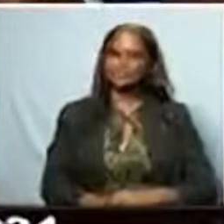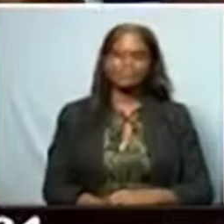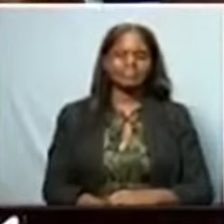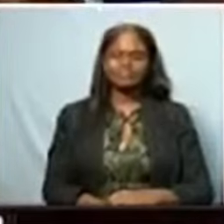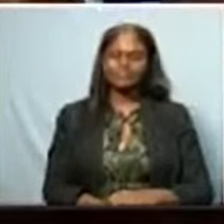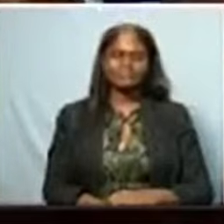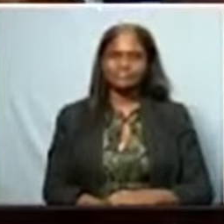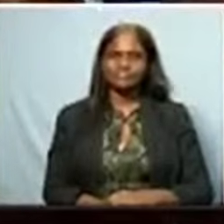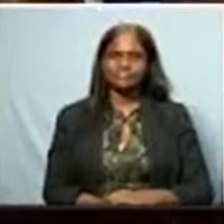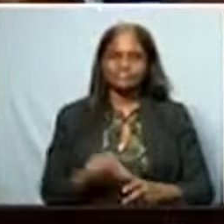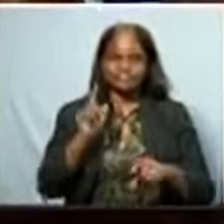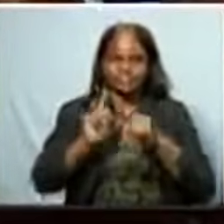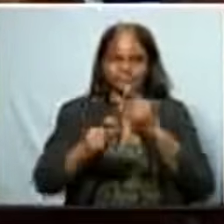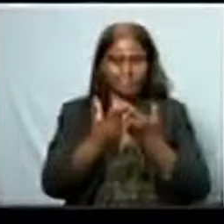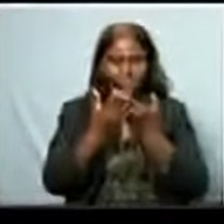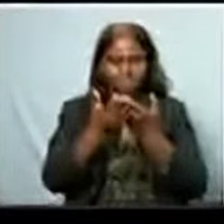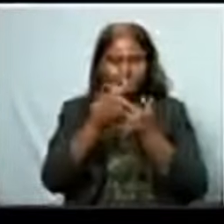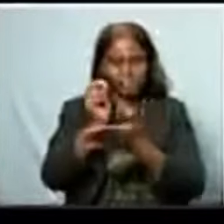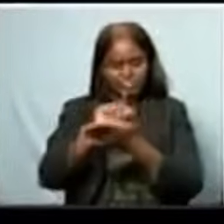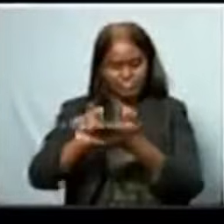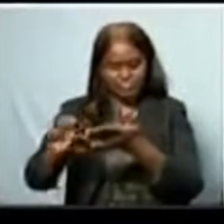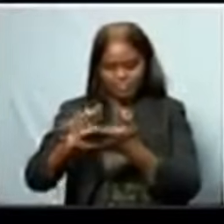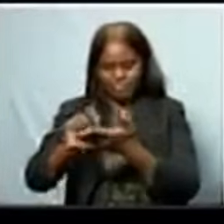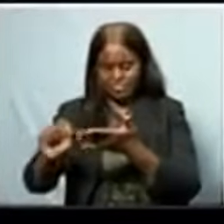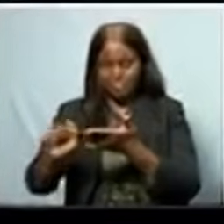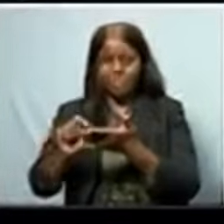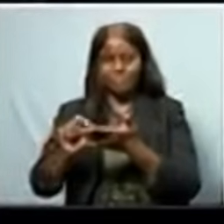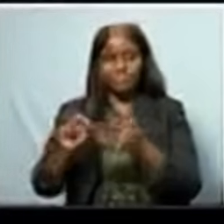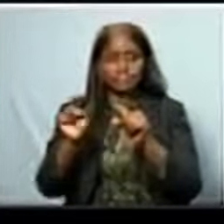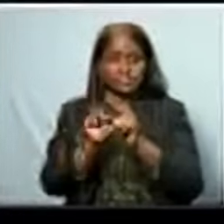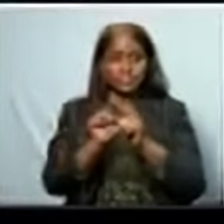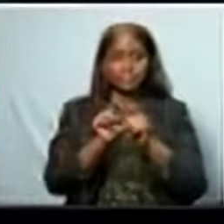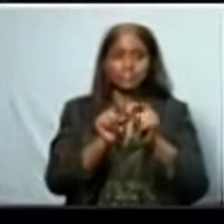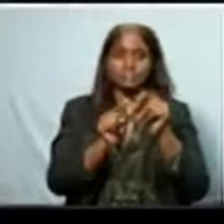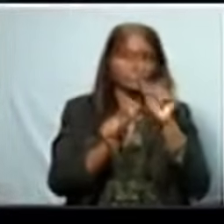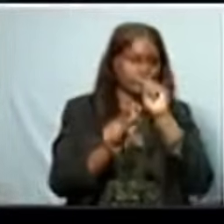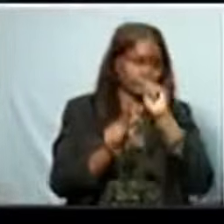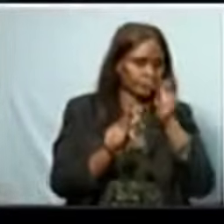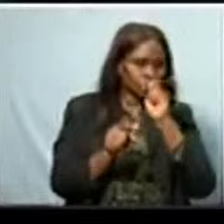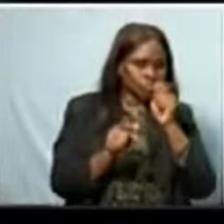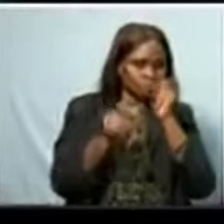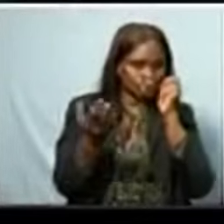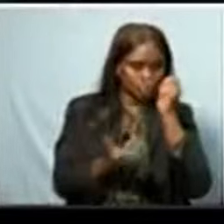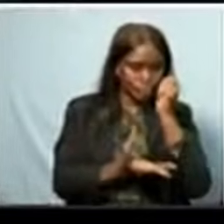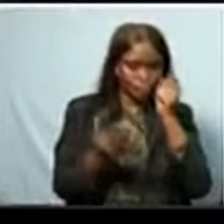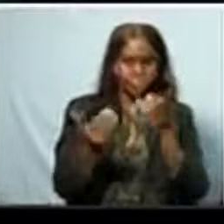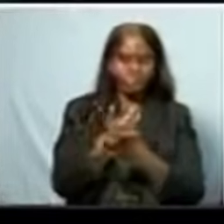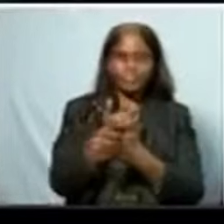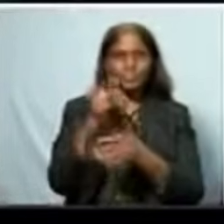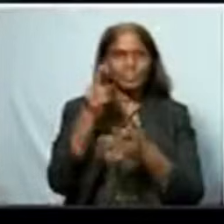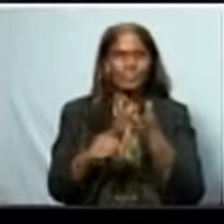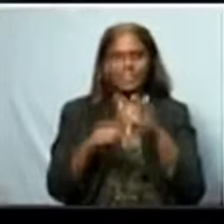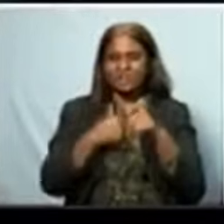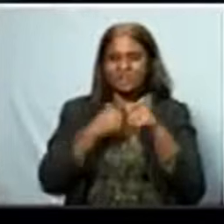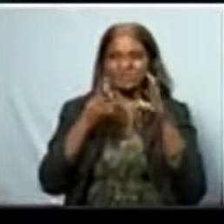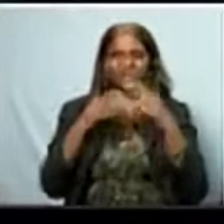can't submit something in writing and be on the mic and introduce a new submission. What do we